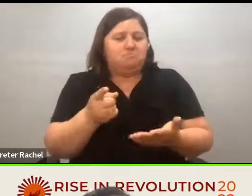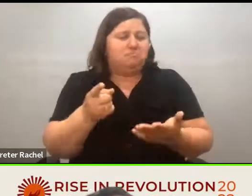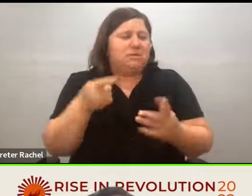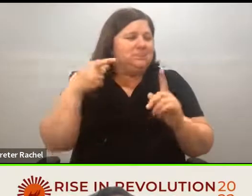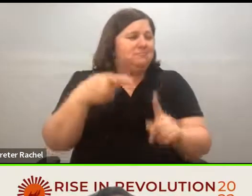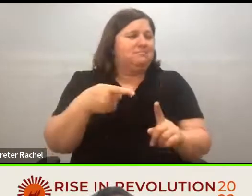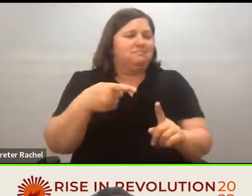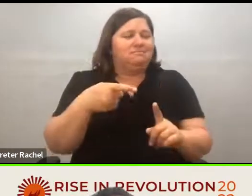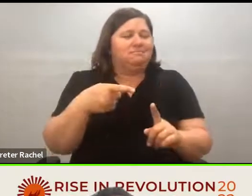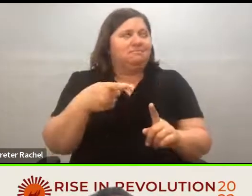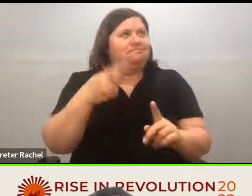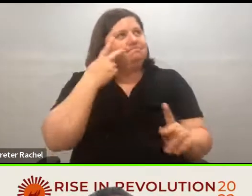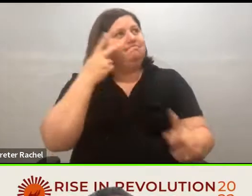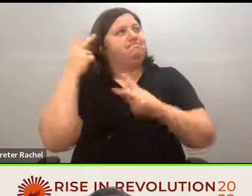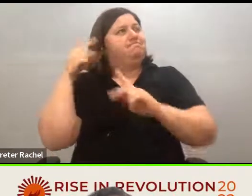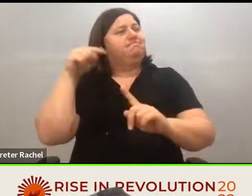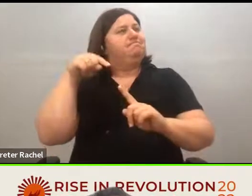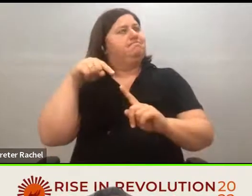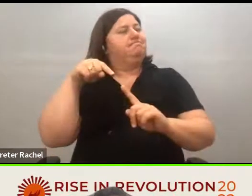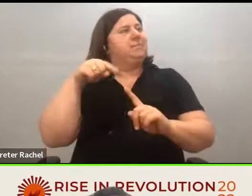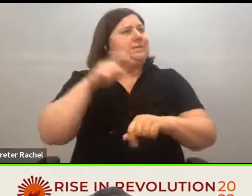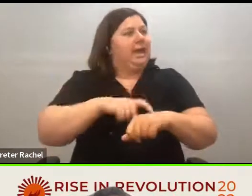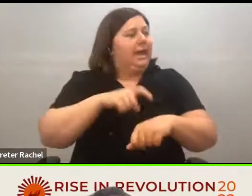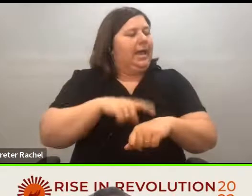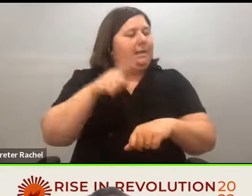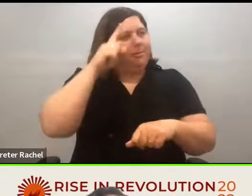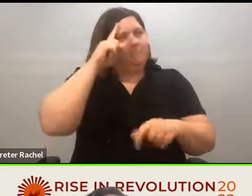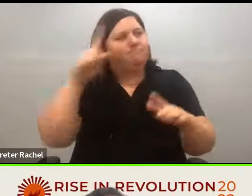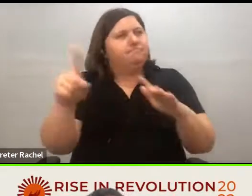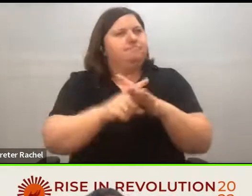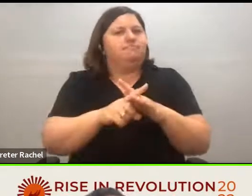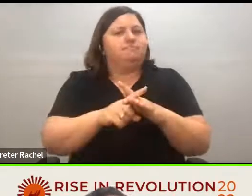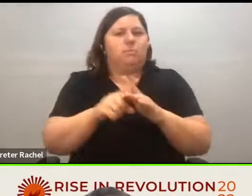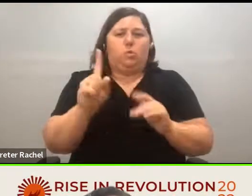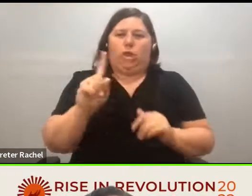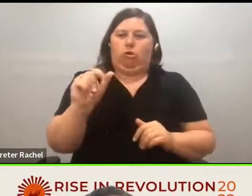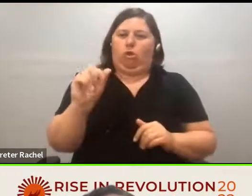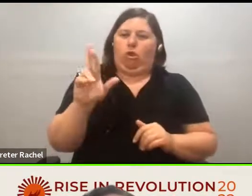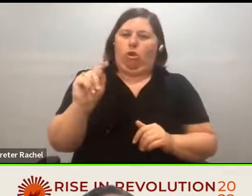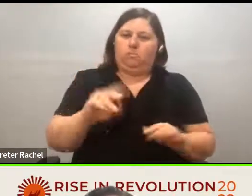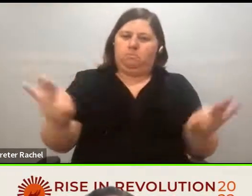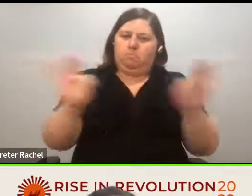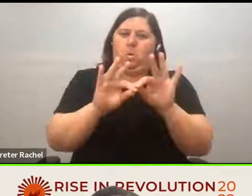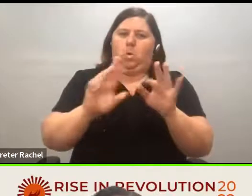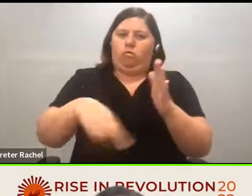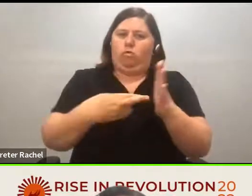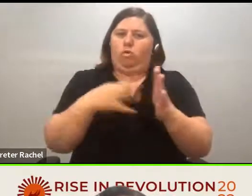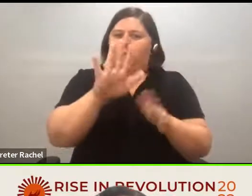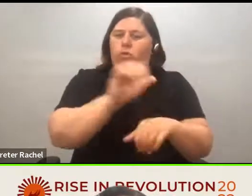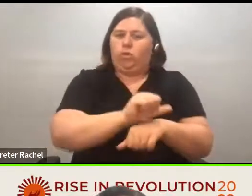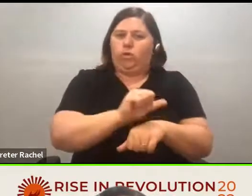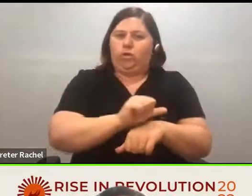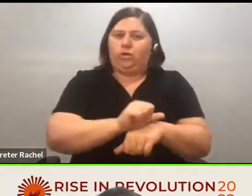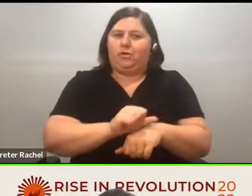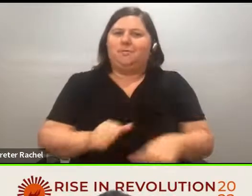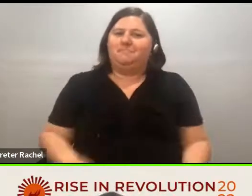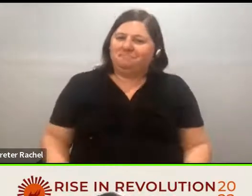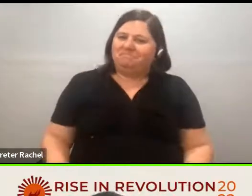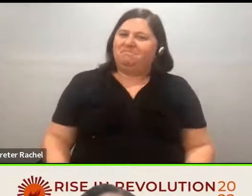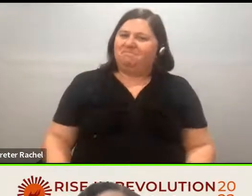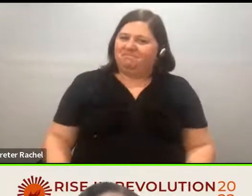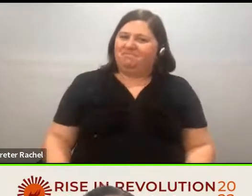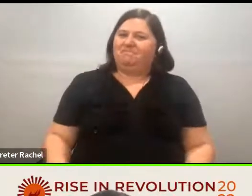certain memorable time that you can think of that the arts really played a significant role in your work? I like